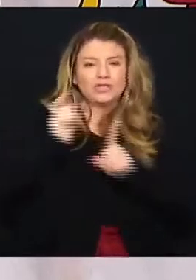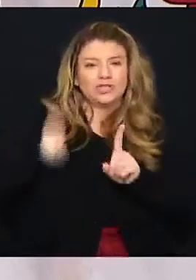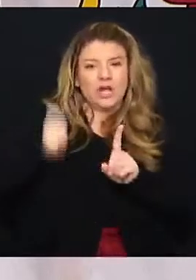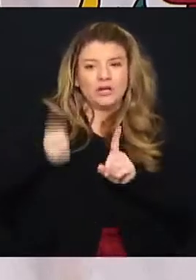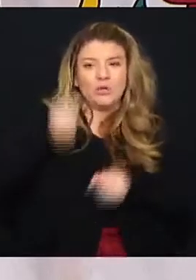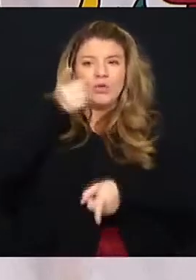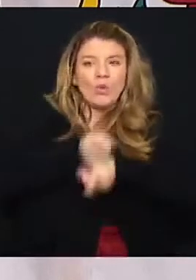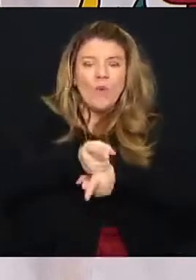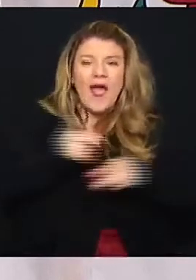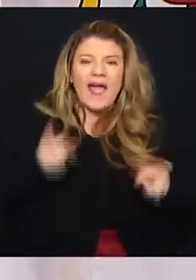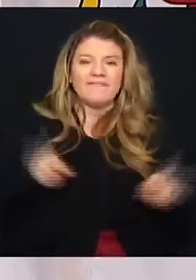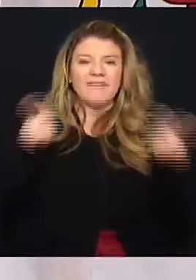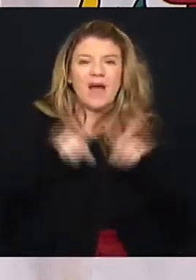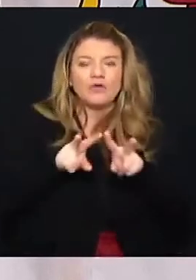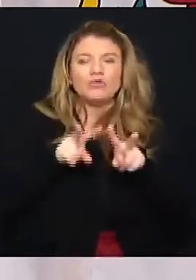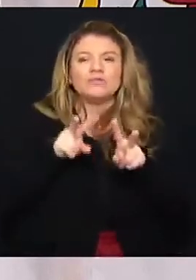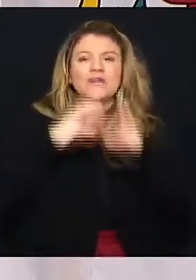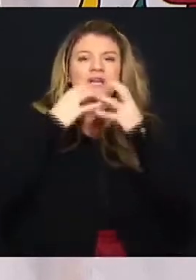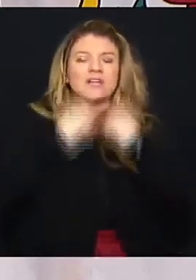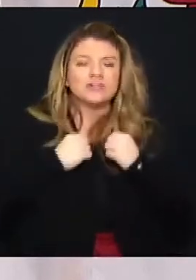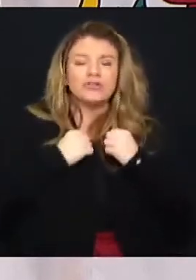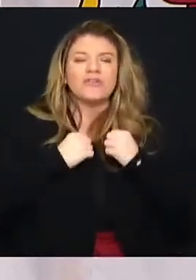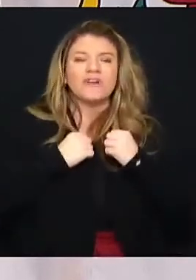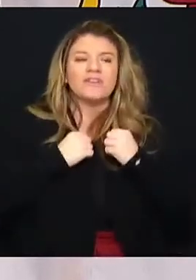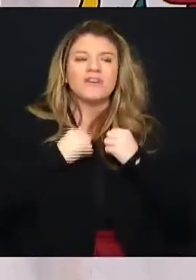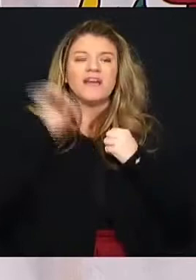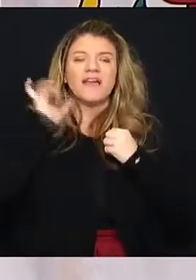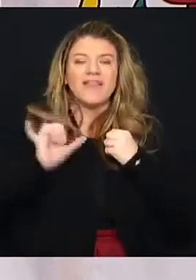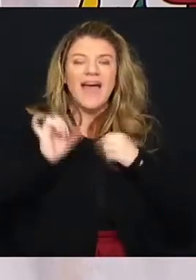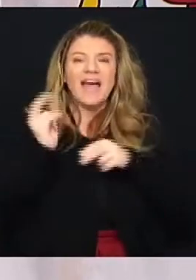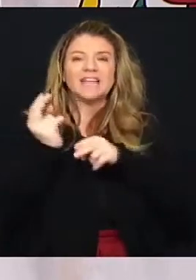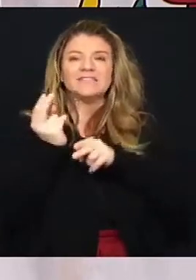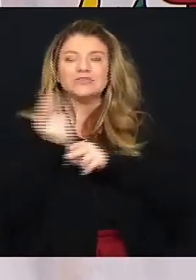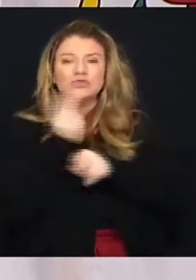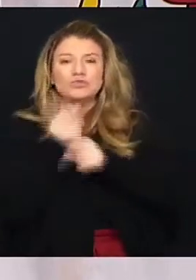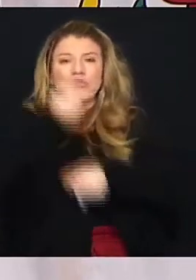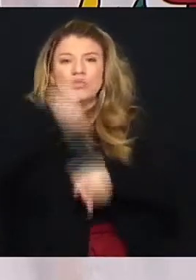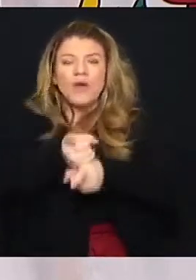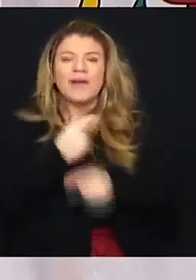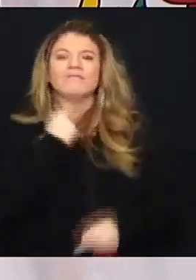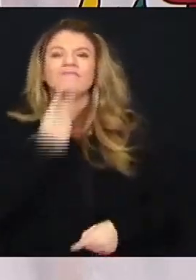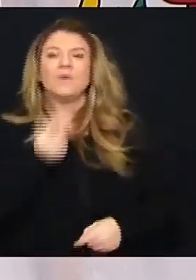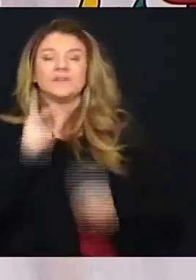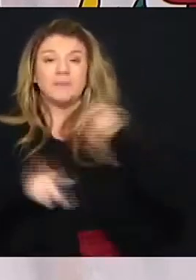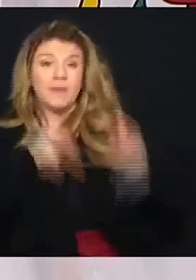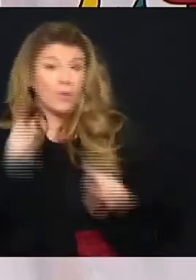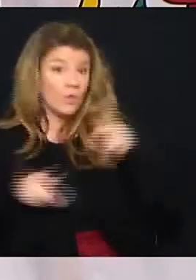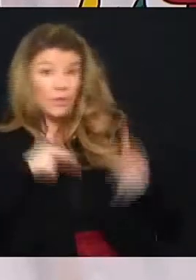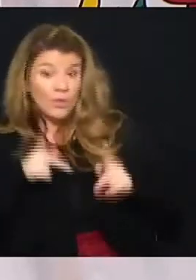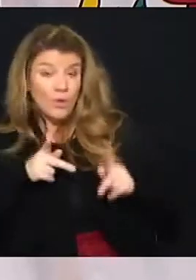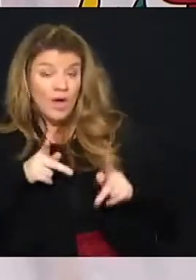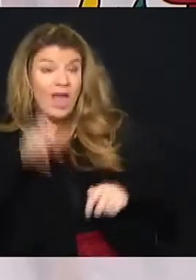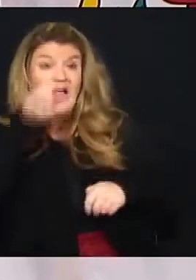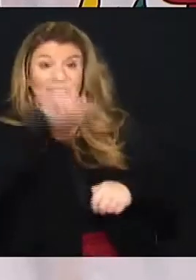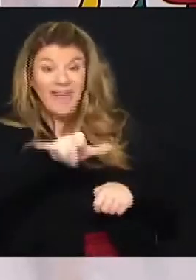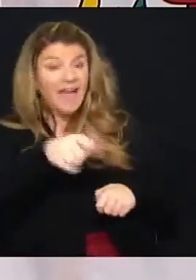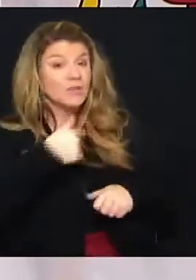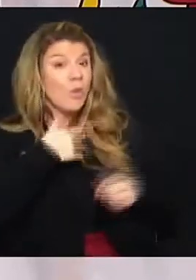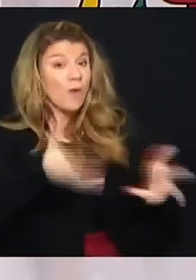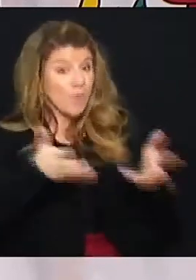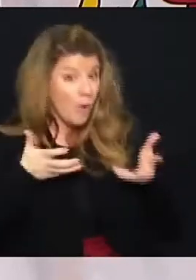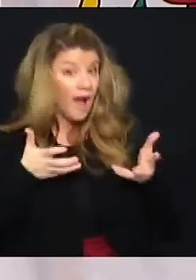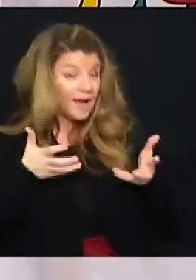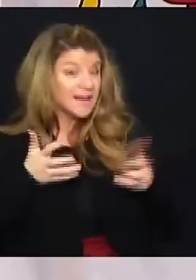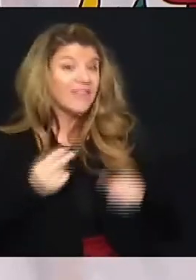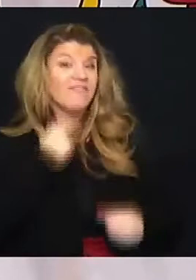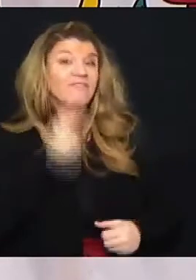right values and conservative values that speak the voice of the people. That's what we want our courts to be, the